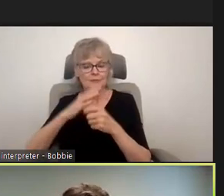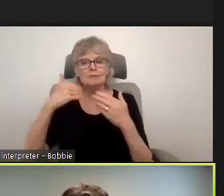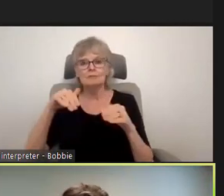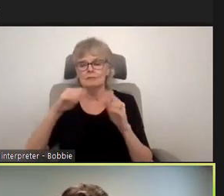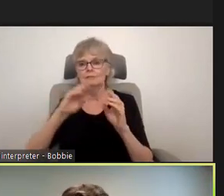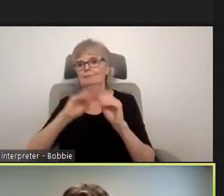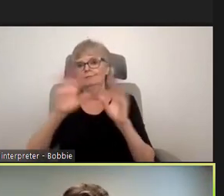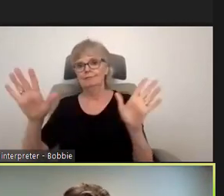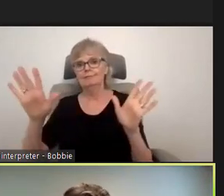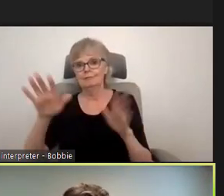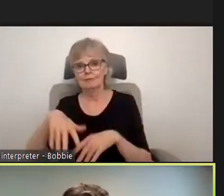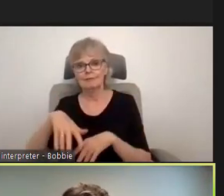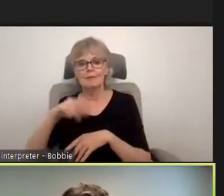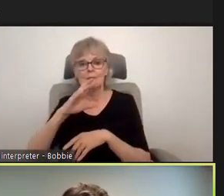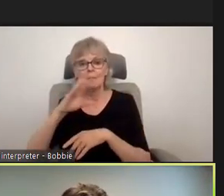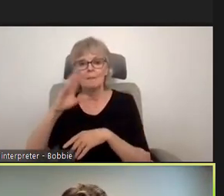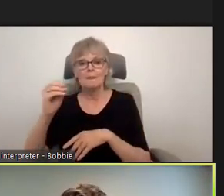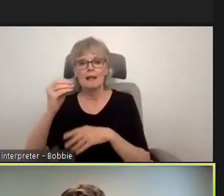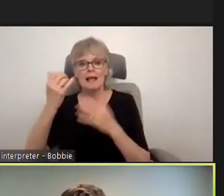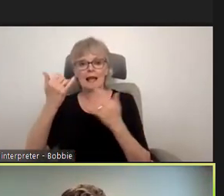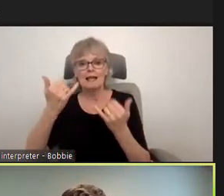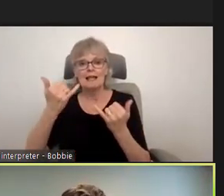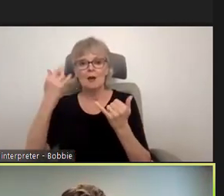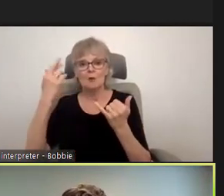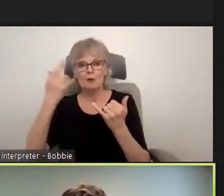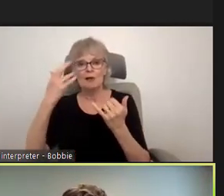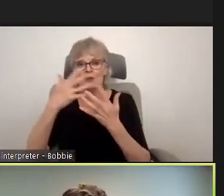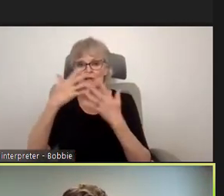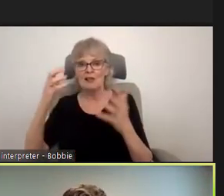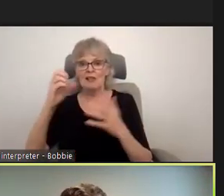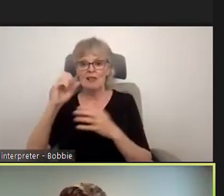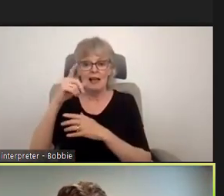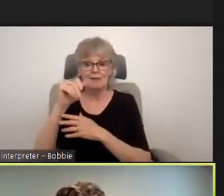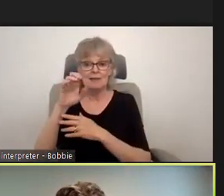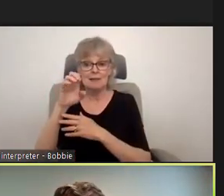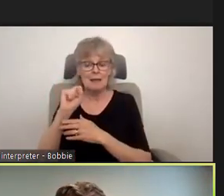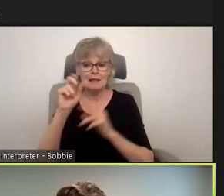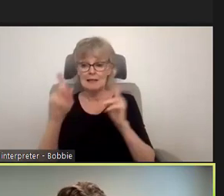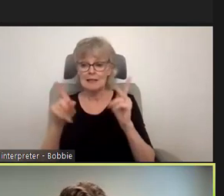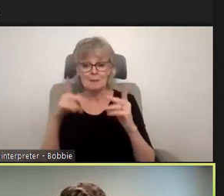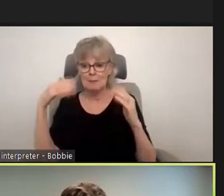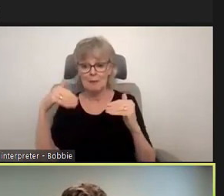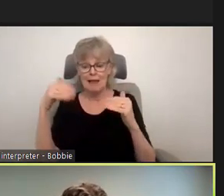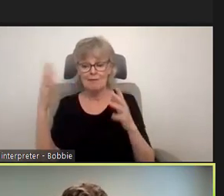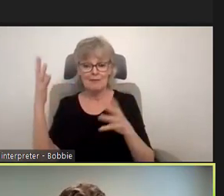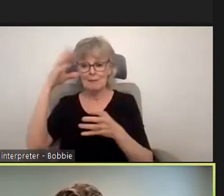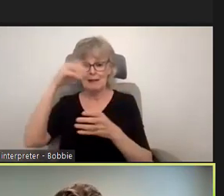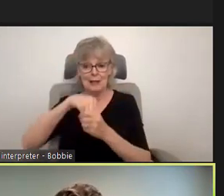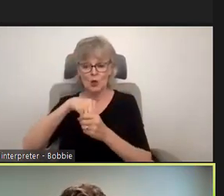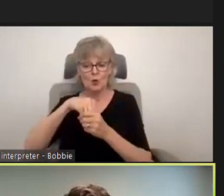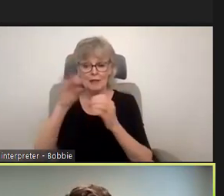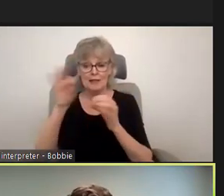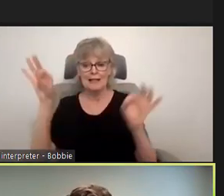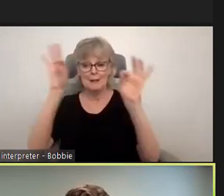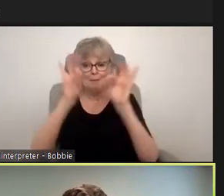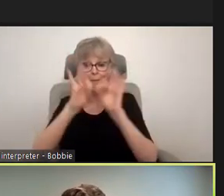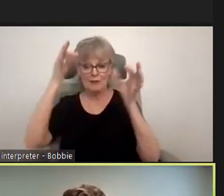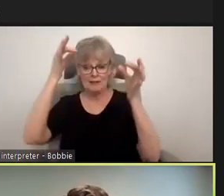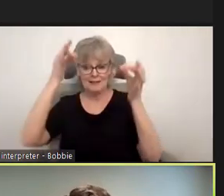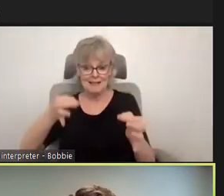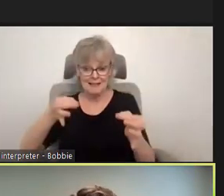been illuminated. And we are realizing there are a lot of spaces where people have not been included in really important decisions. For